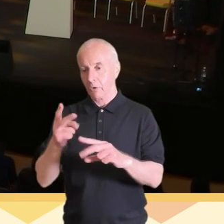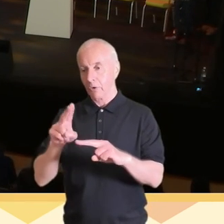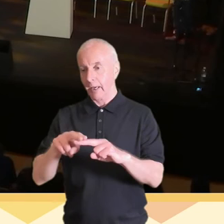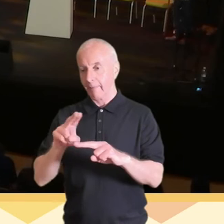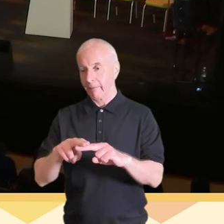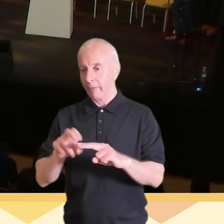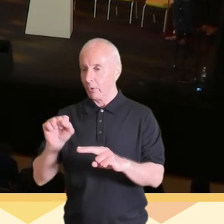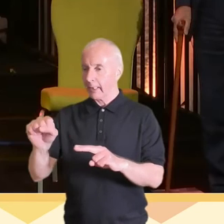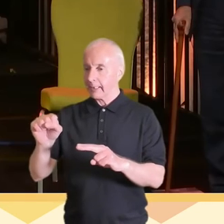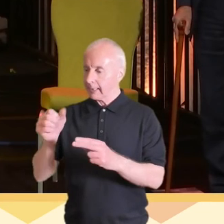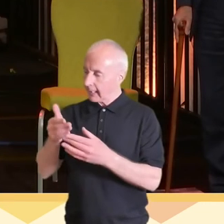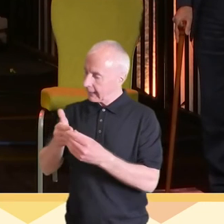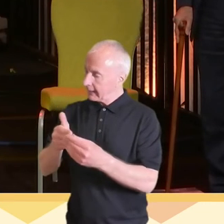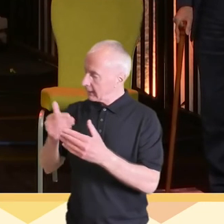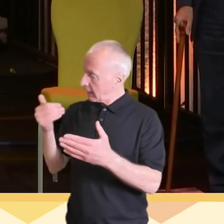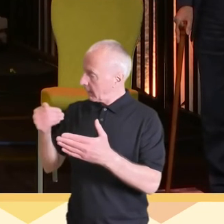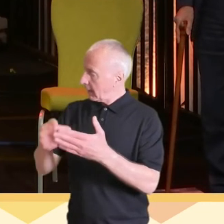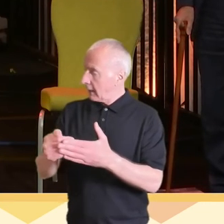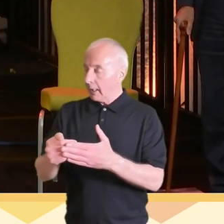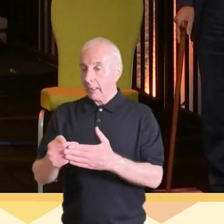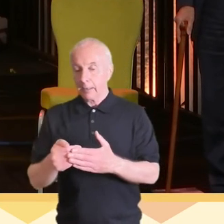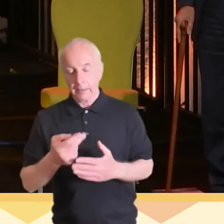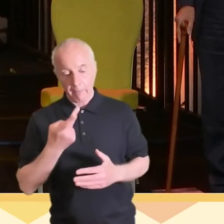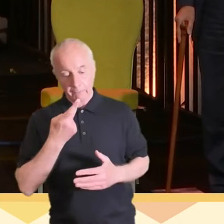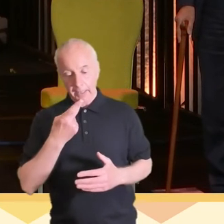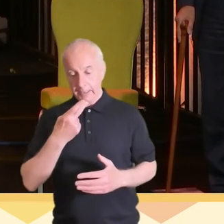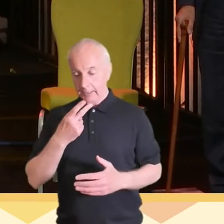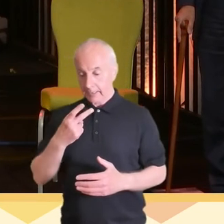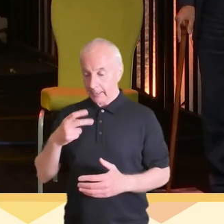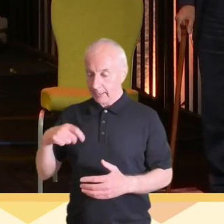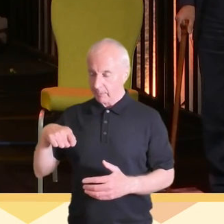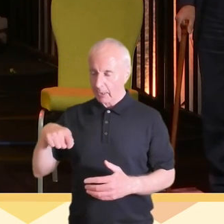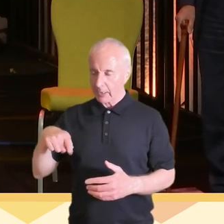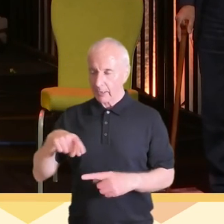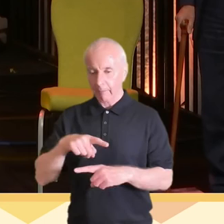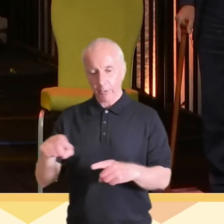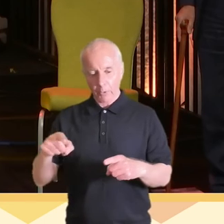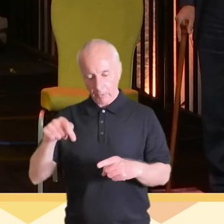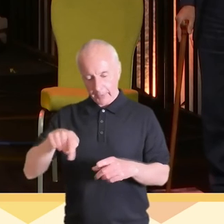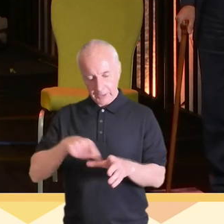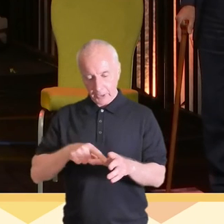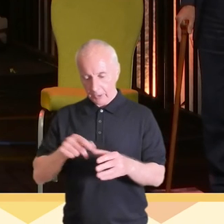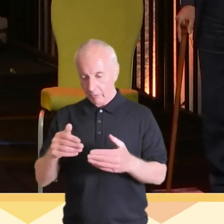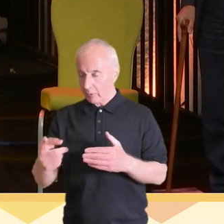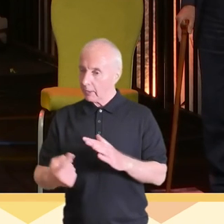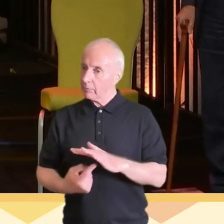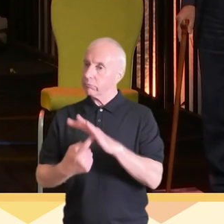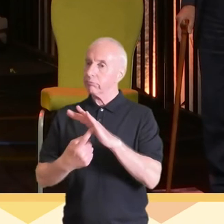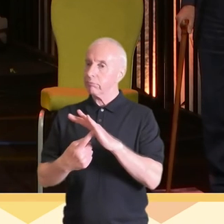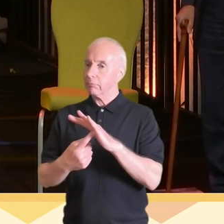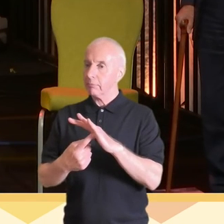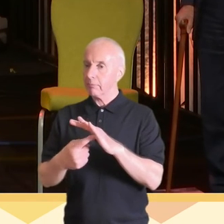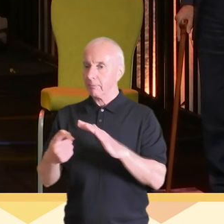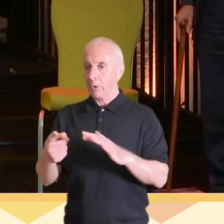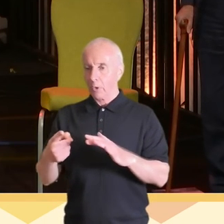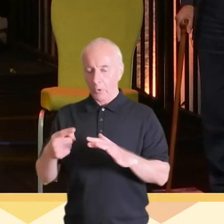and to induct Vice President Hayley Young as President for the coming year. It's a significant moment in the life of our union